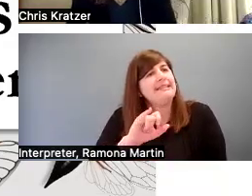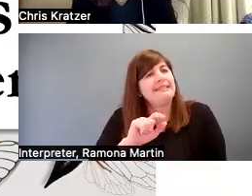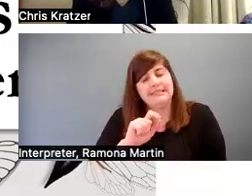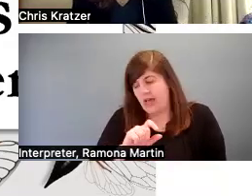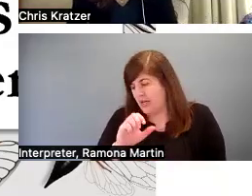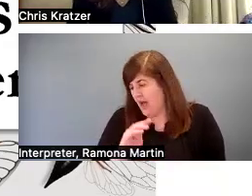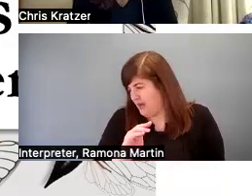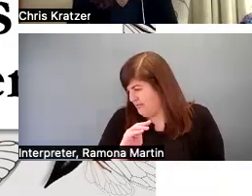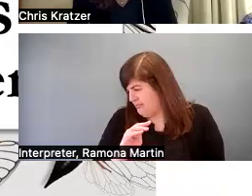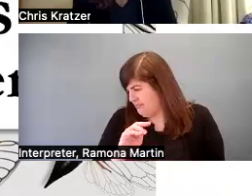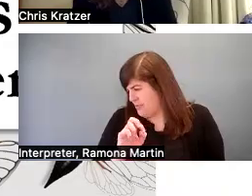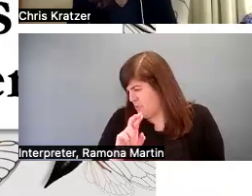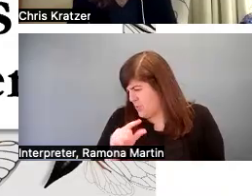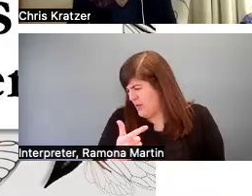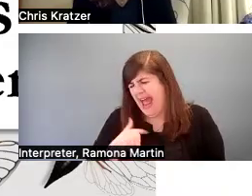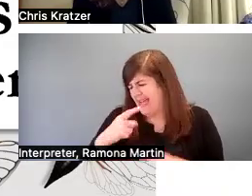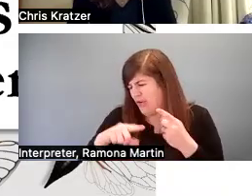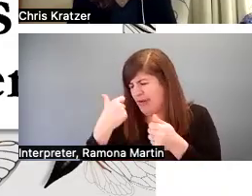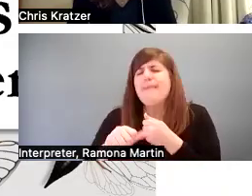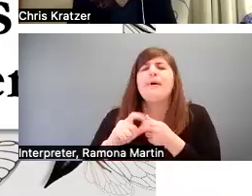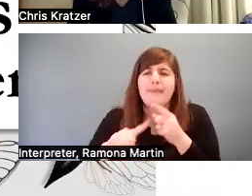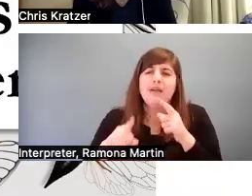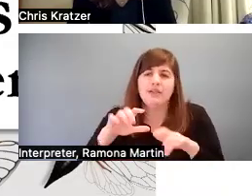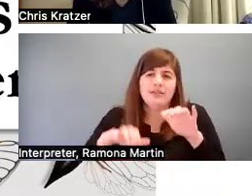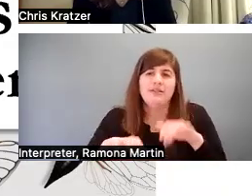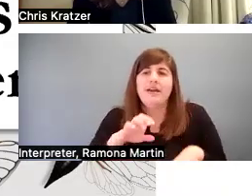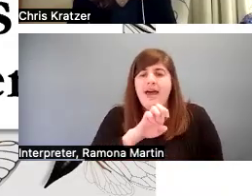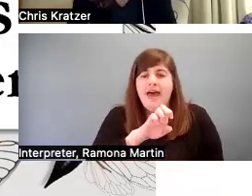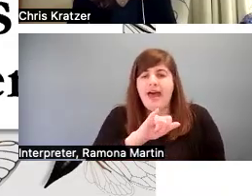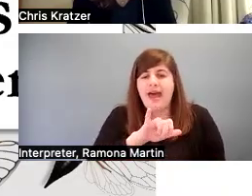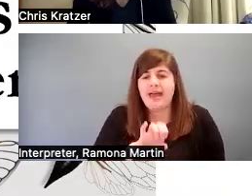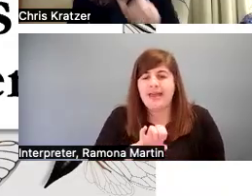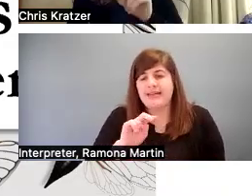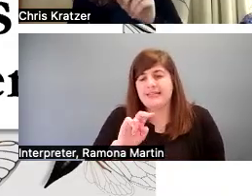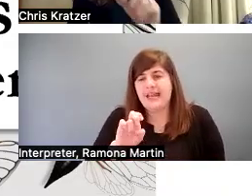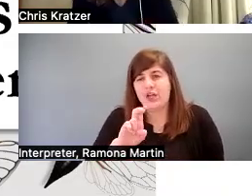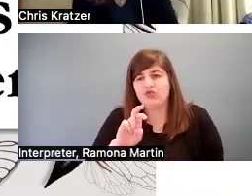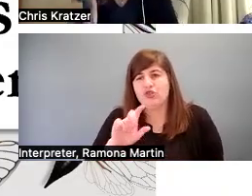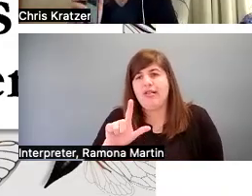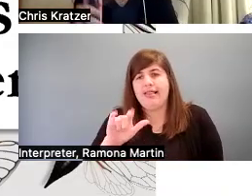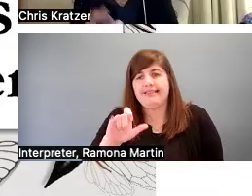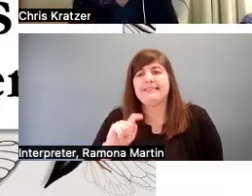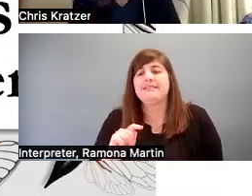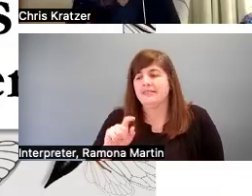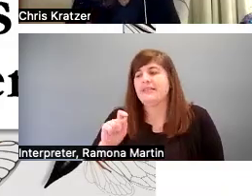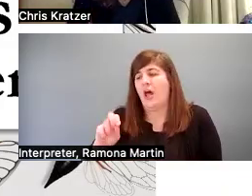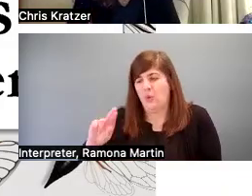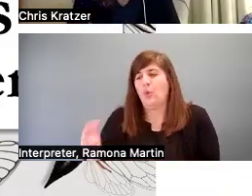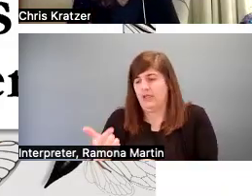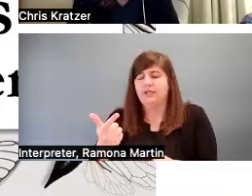I should know this. Uh, I think it's well, if you Google iNaturalist, you're gonna find it. It's basically like a .org. .org. .org. Okay,